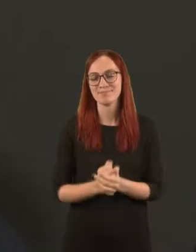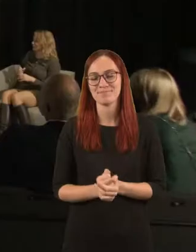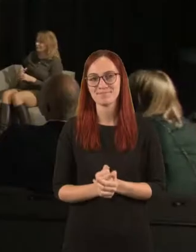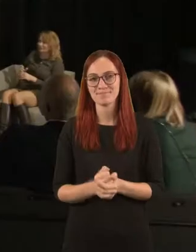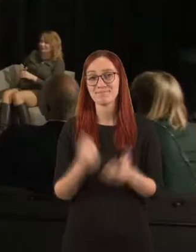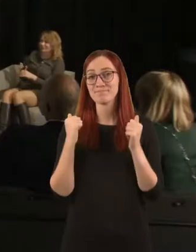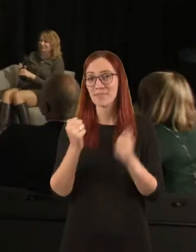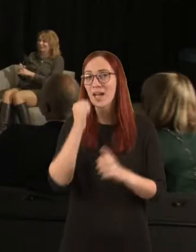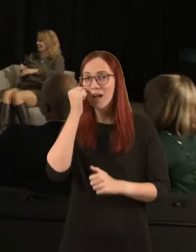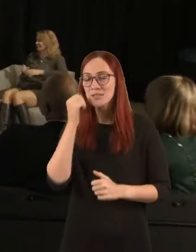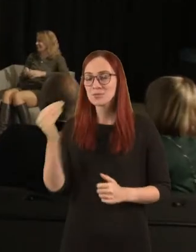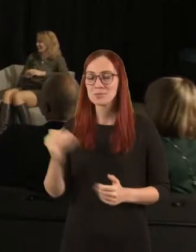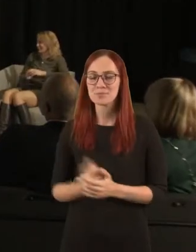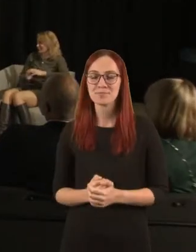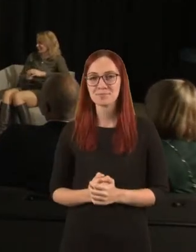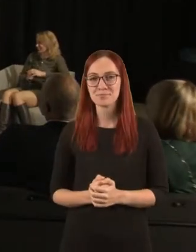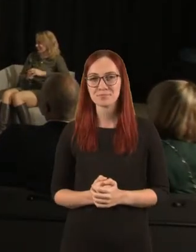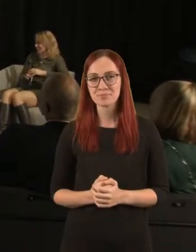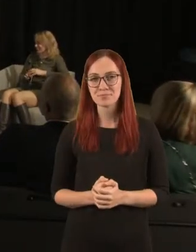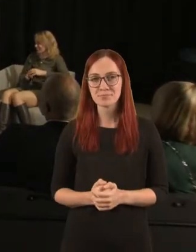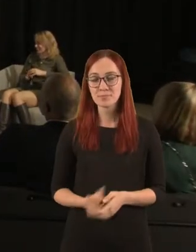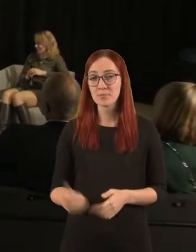another discussion on how did we do.